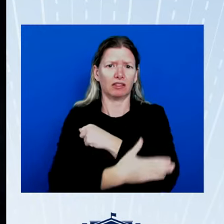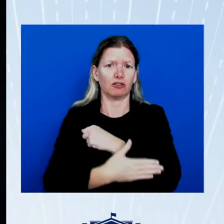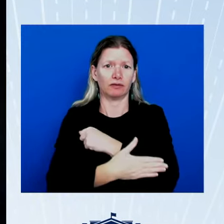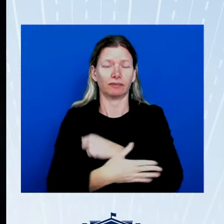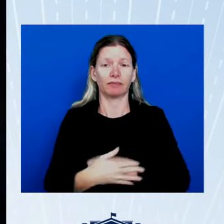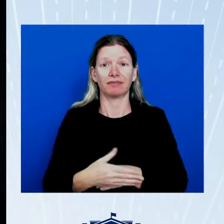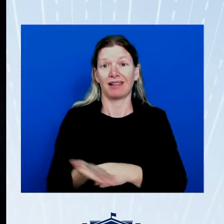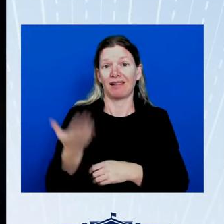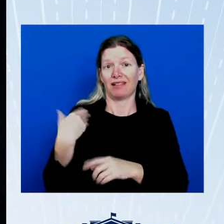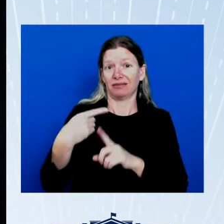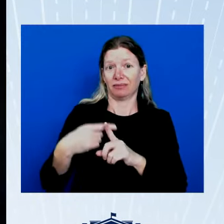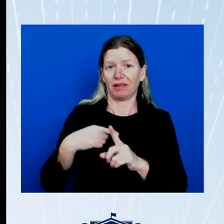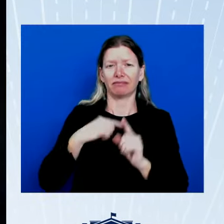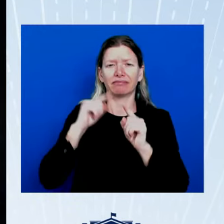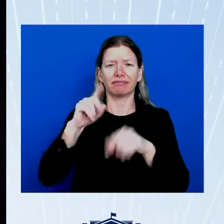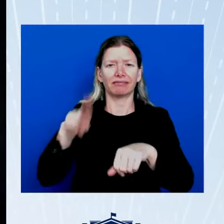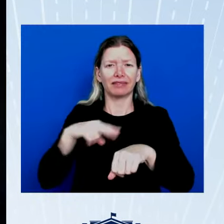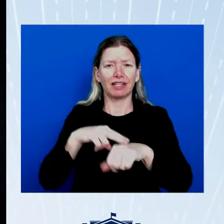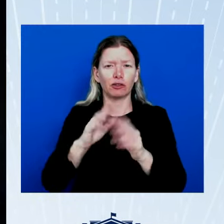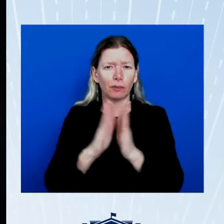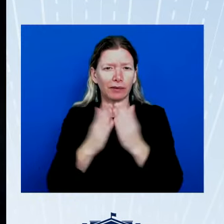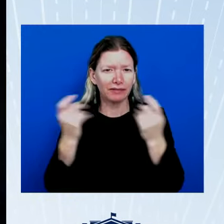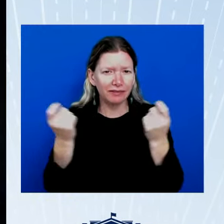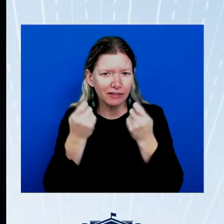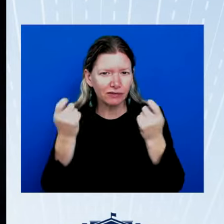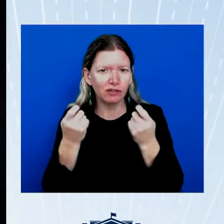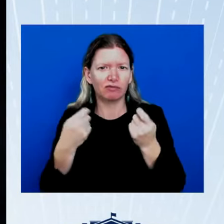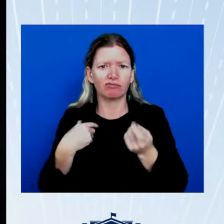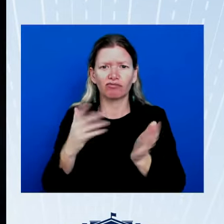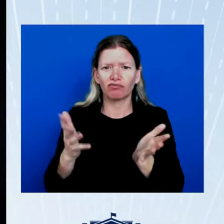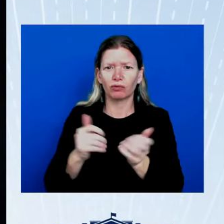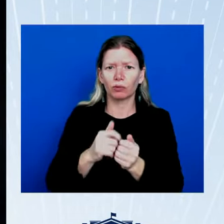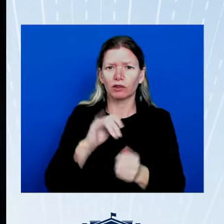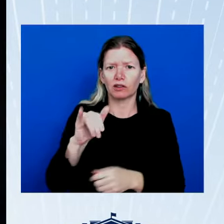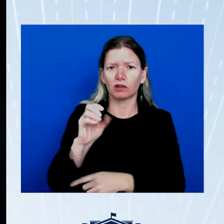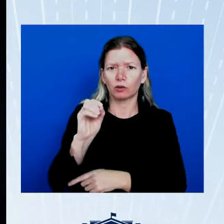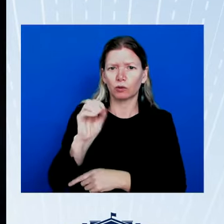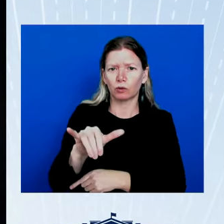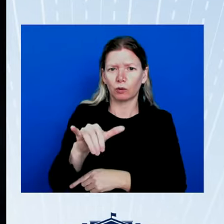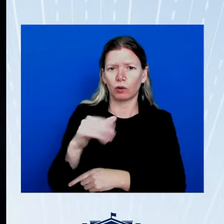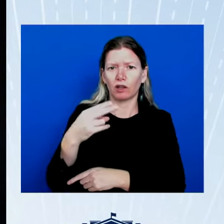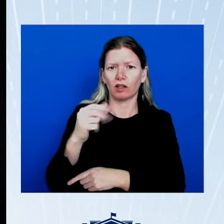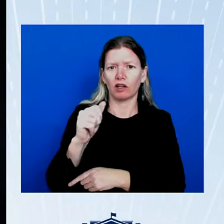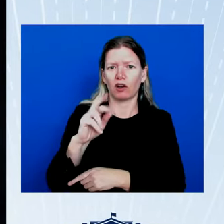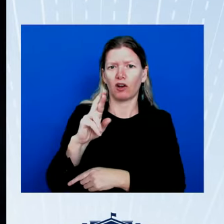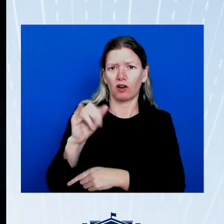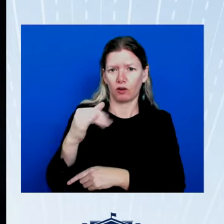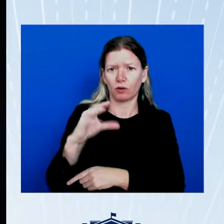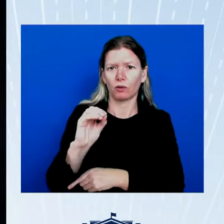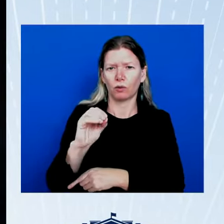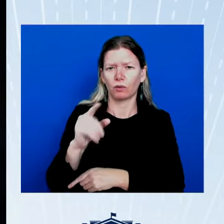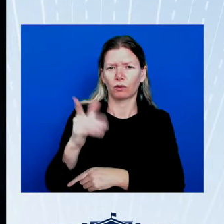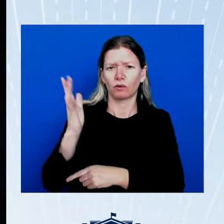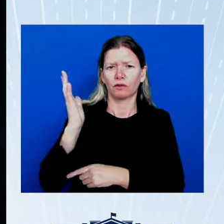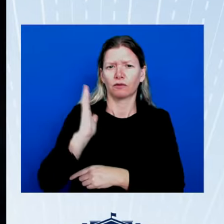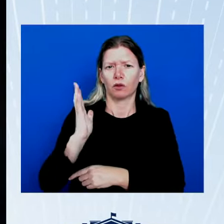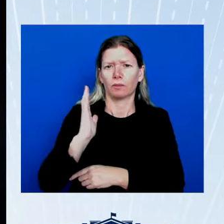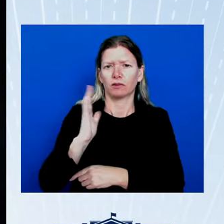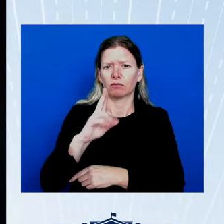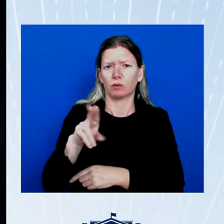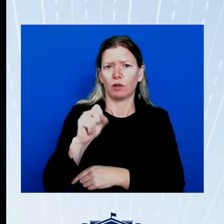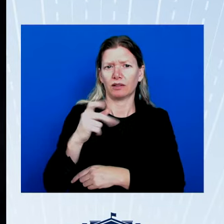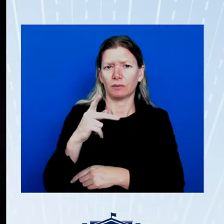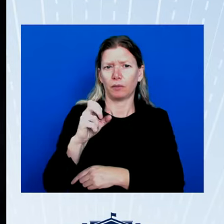Harjo, the former U.S. Poet Laureate and a member of the Muscogee Creek Nation. And she said something in our discussion that stayed with